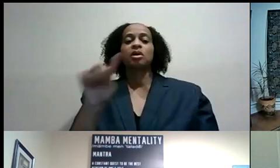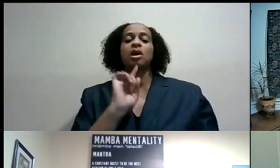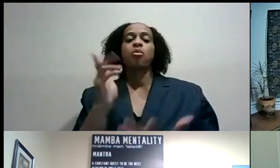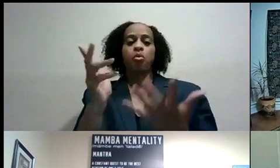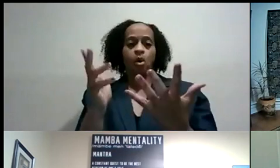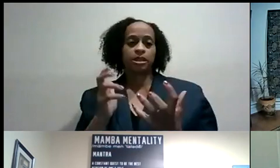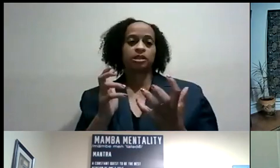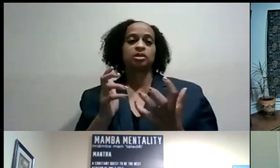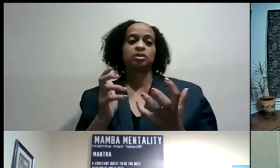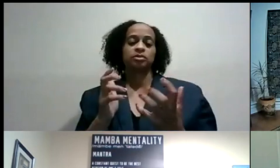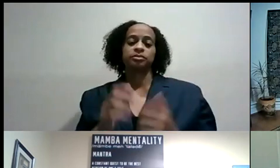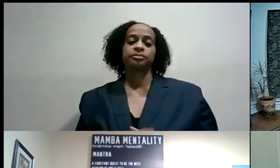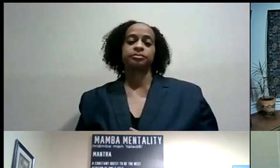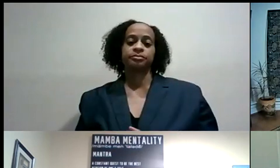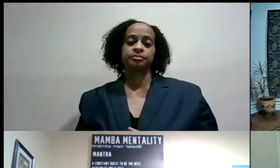to,